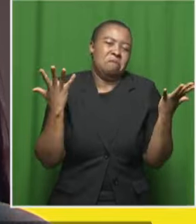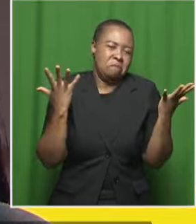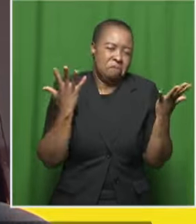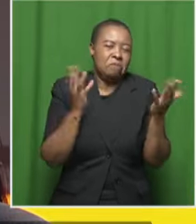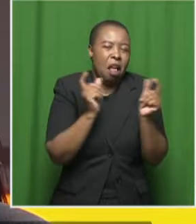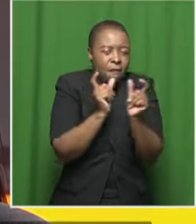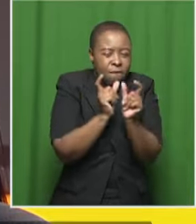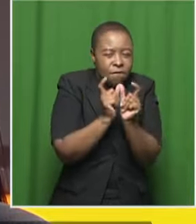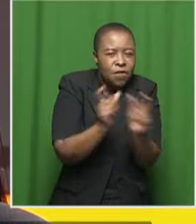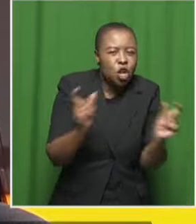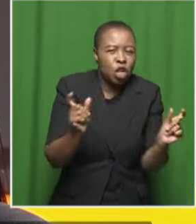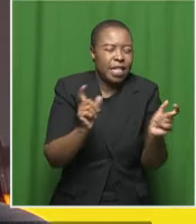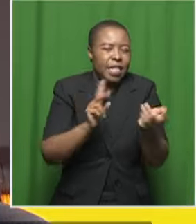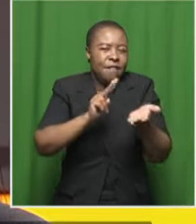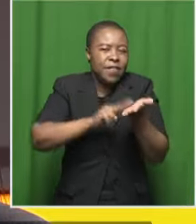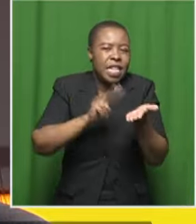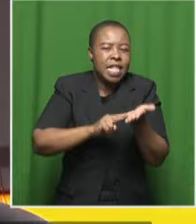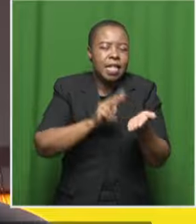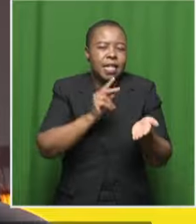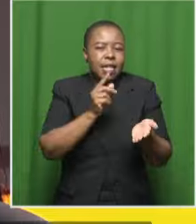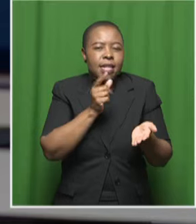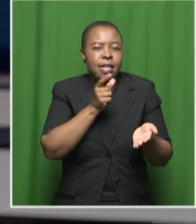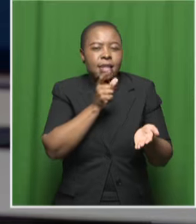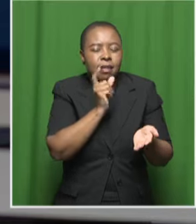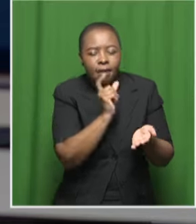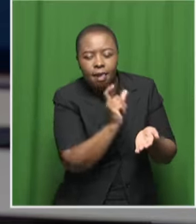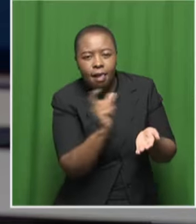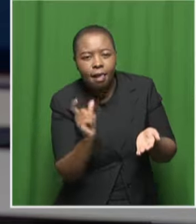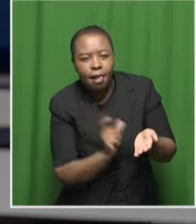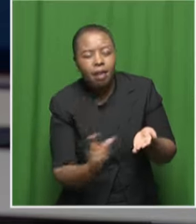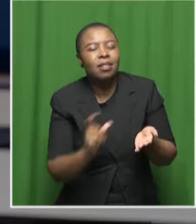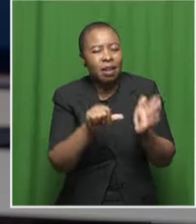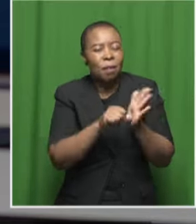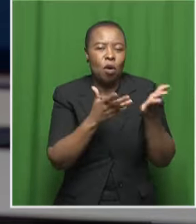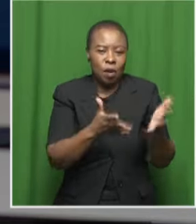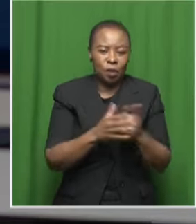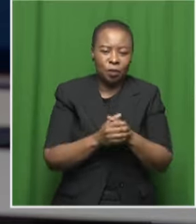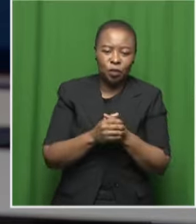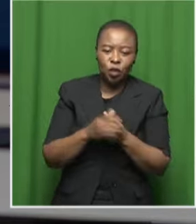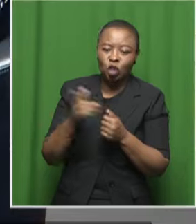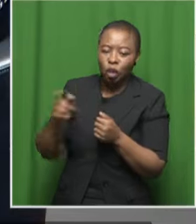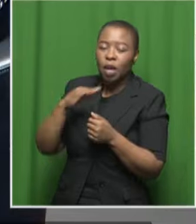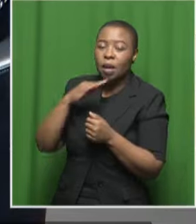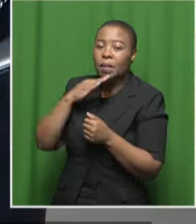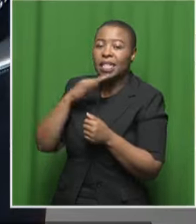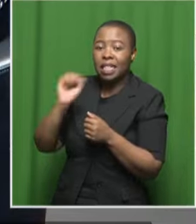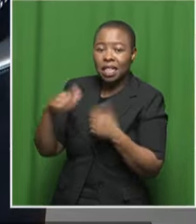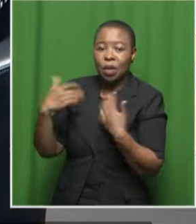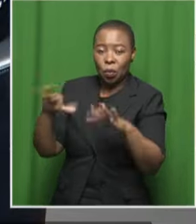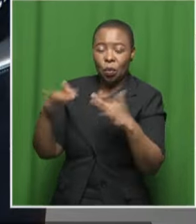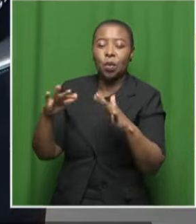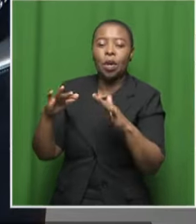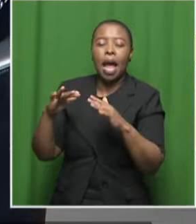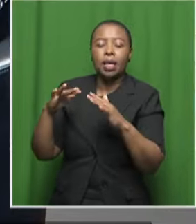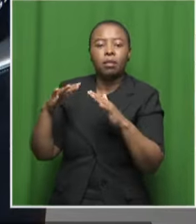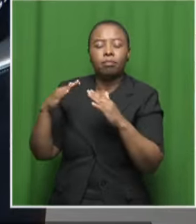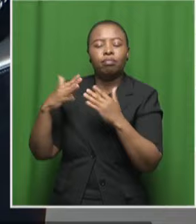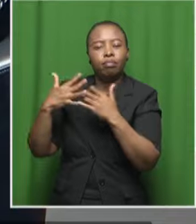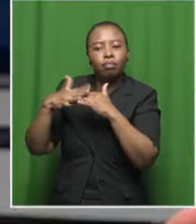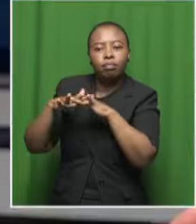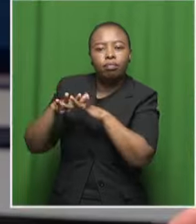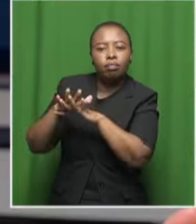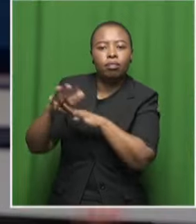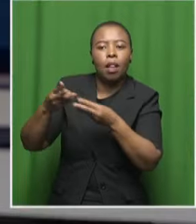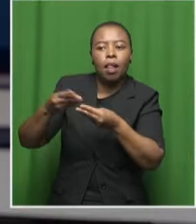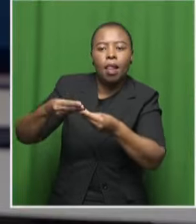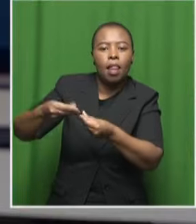every verse. Mm. It's all on you. A snowflake becomes an avalanche because it keeps going down the hill. Yes. The future